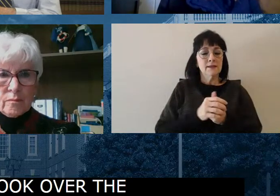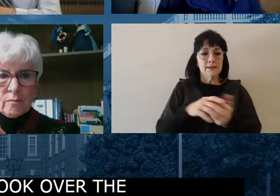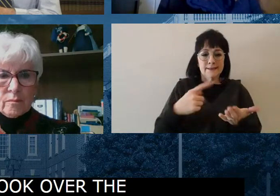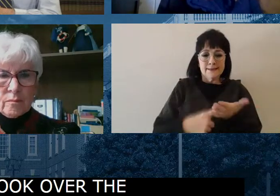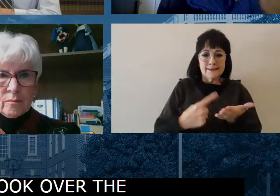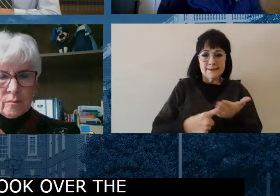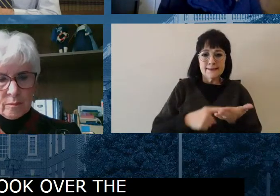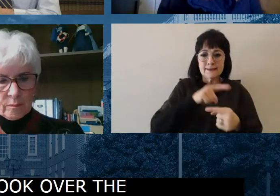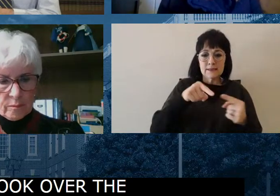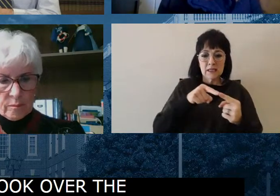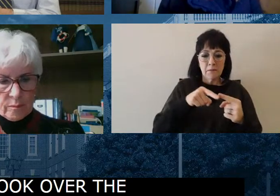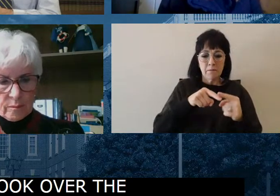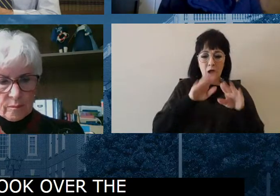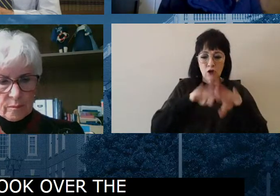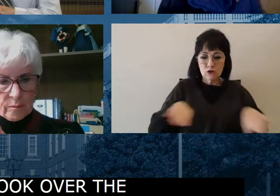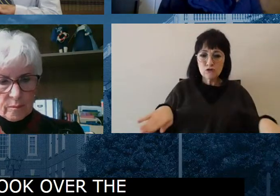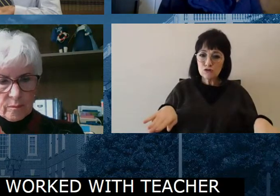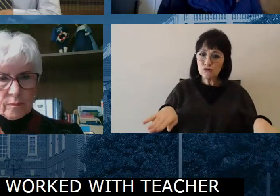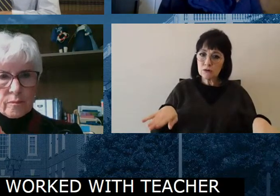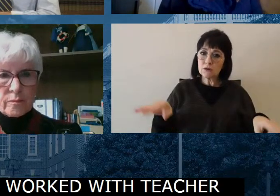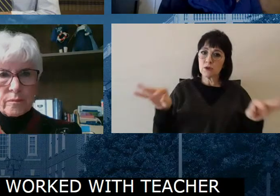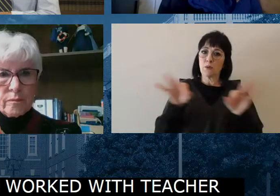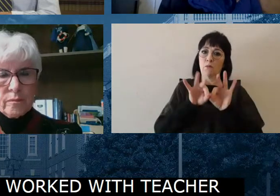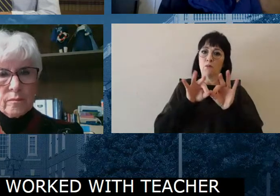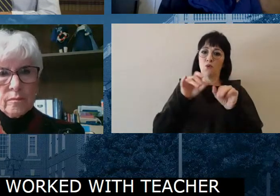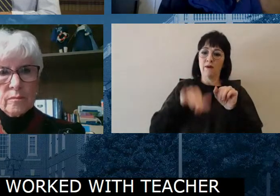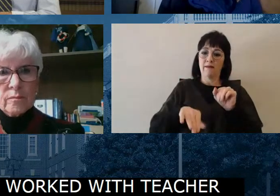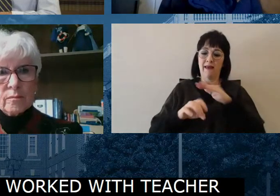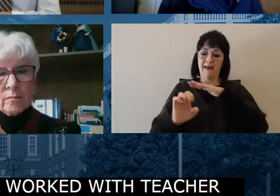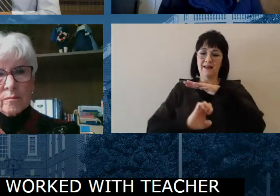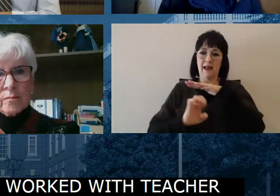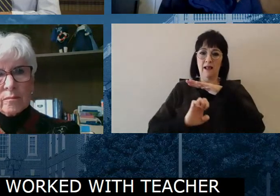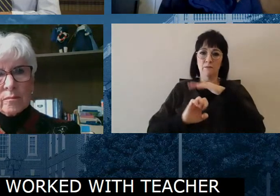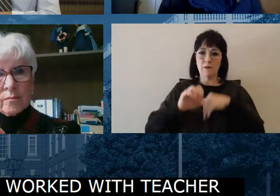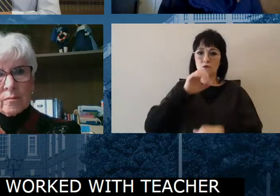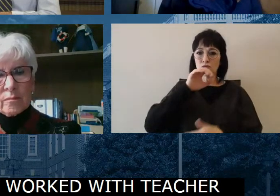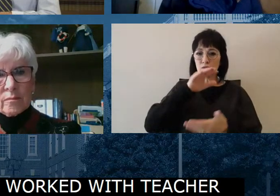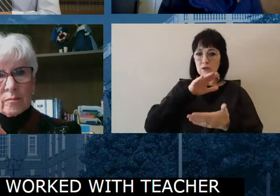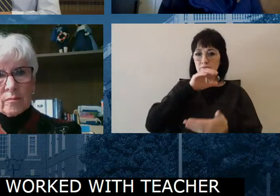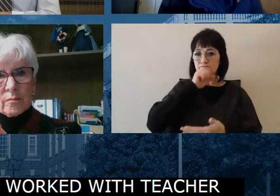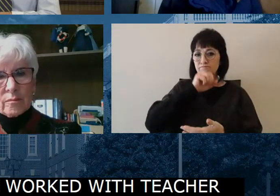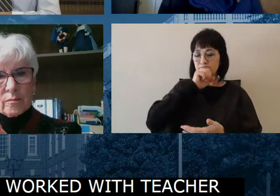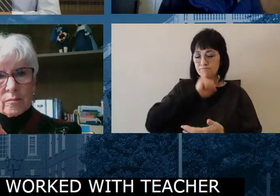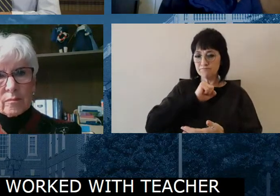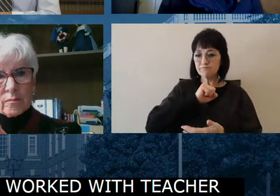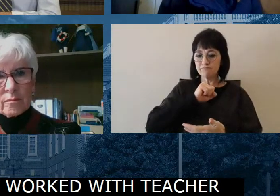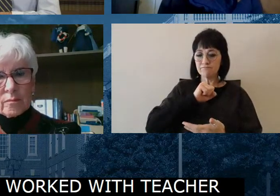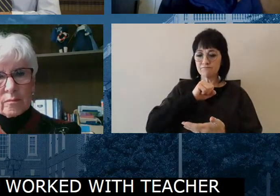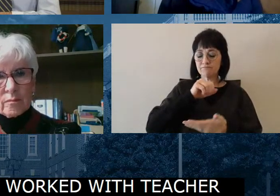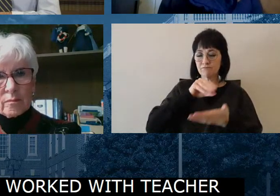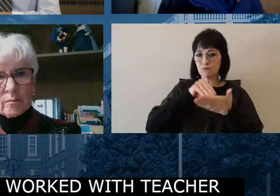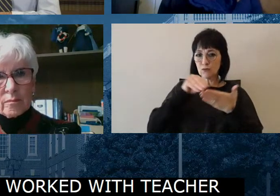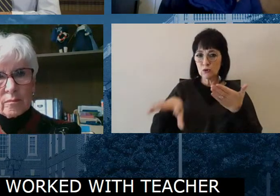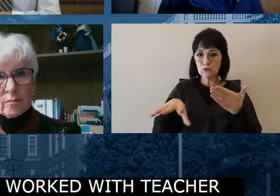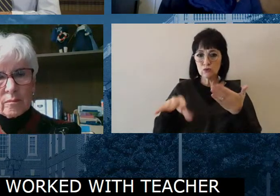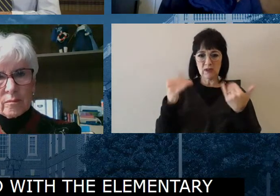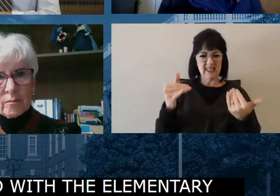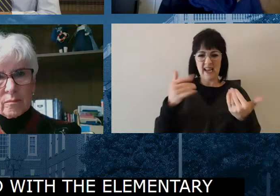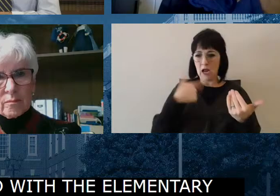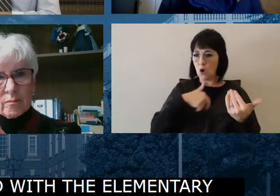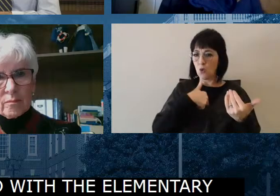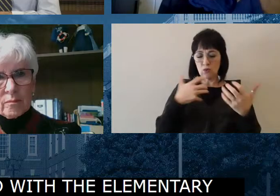the elementary school age that are back in school, and now really making a focus on getting our educators